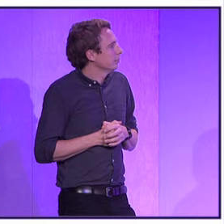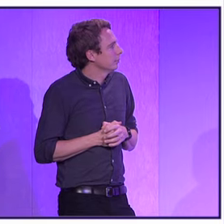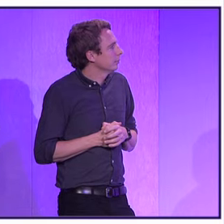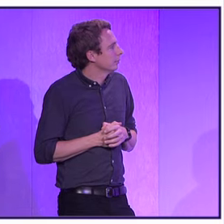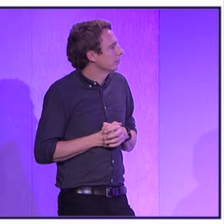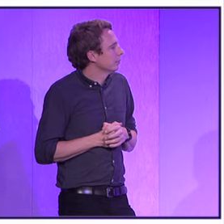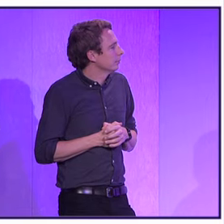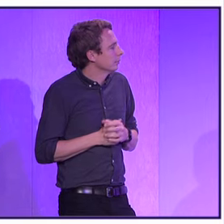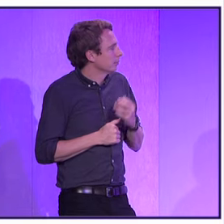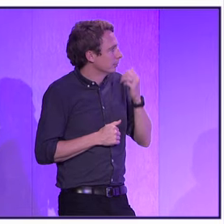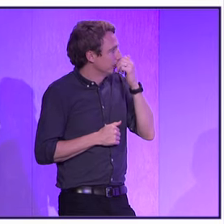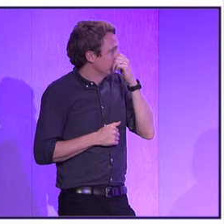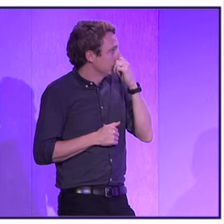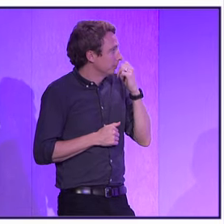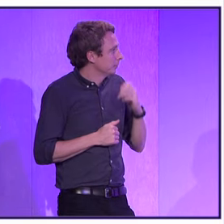Okay.